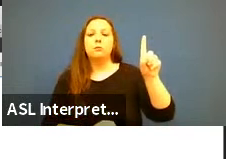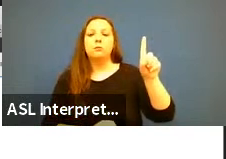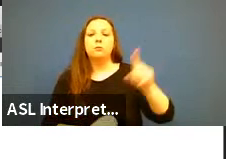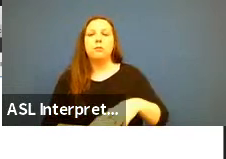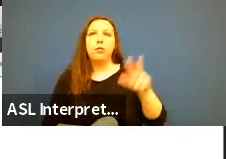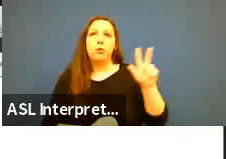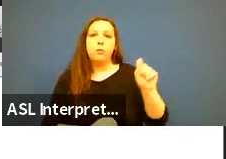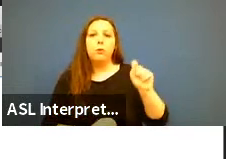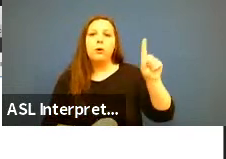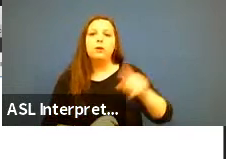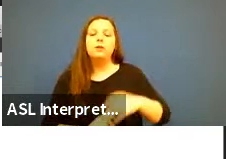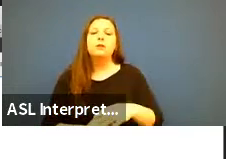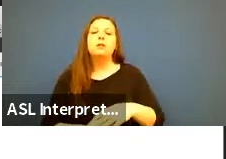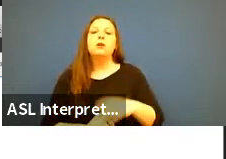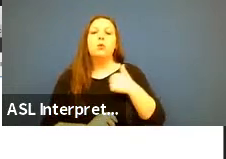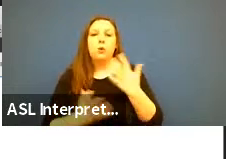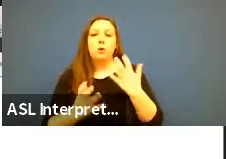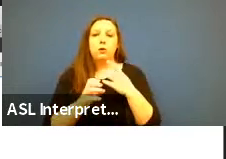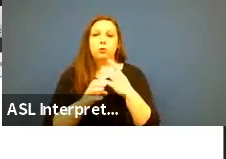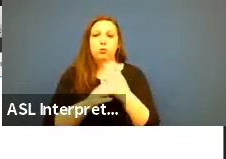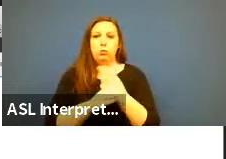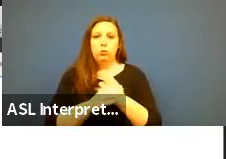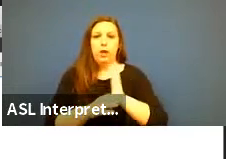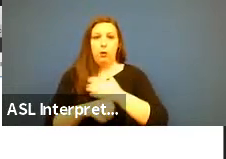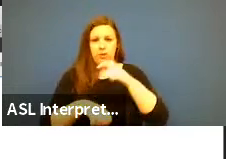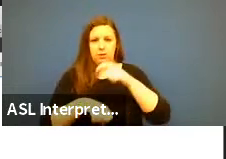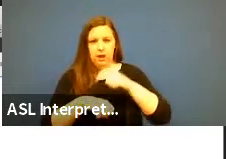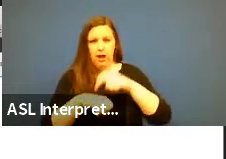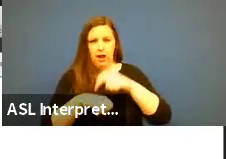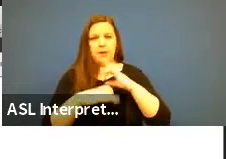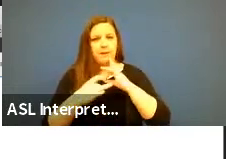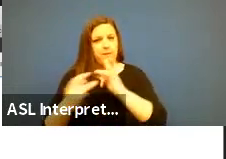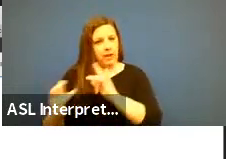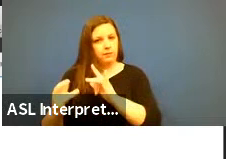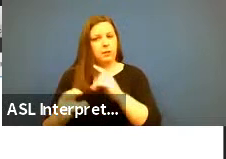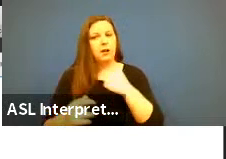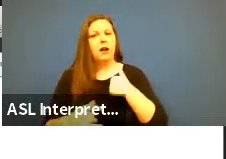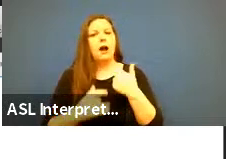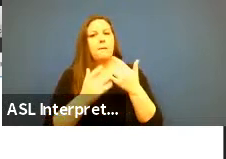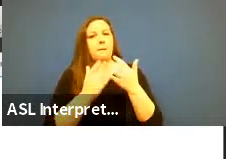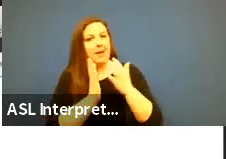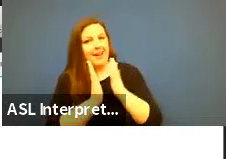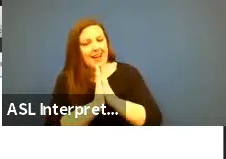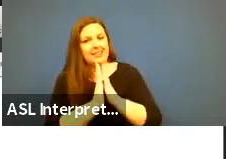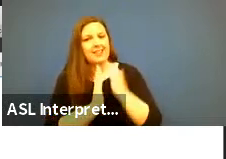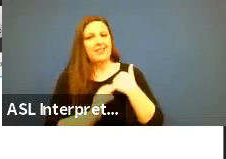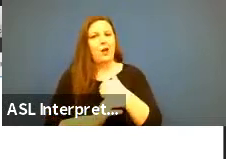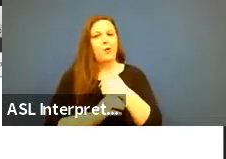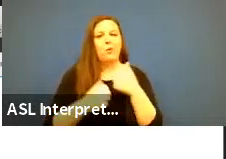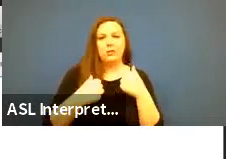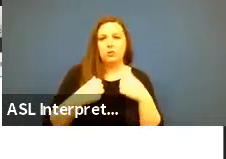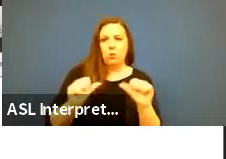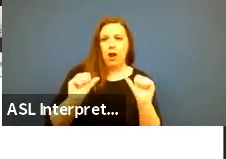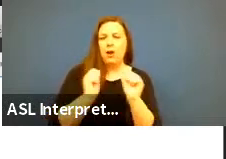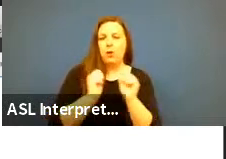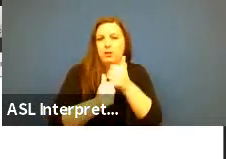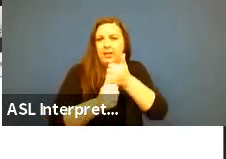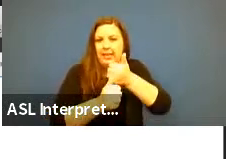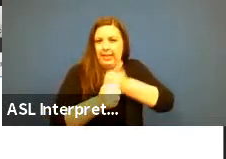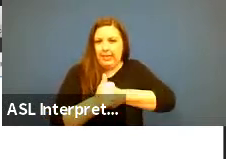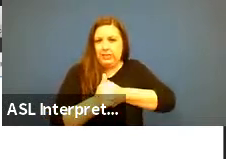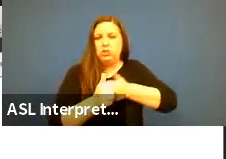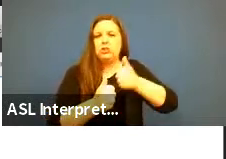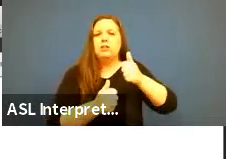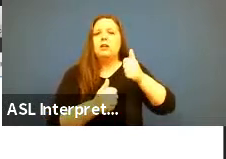can use our time effectively, I'm going to ask that we try to, particularly under these items, under